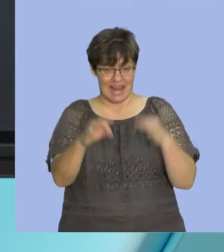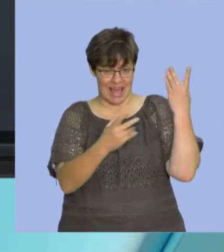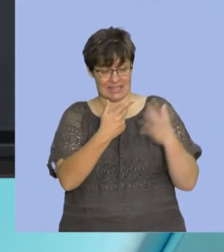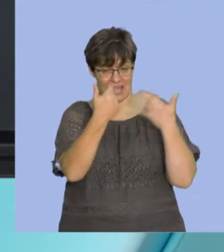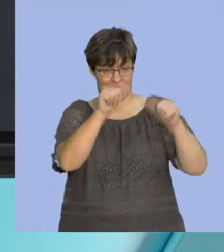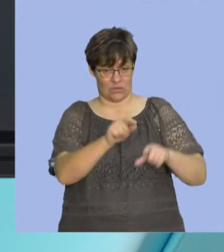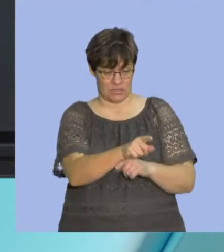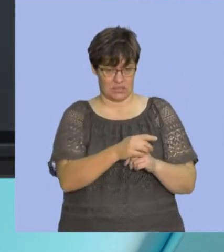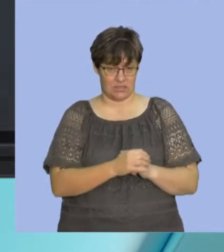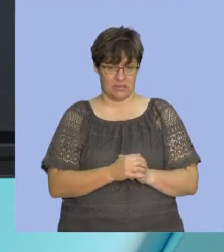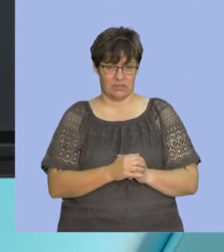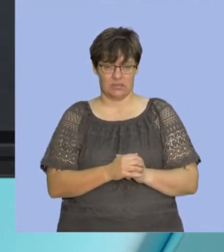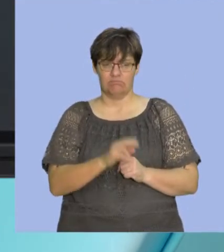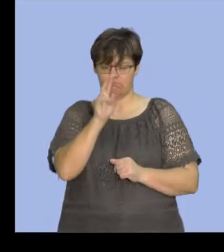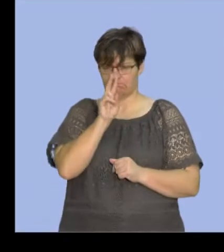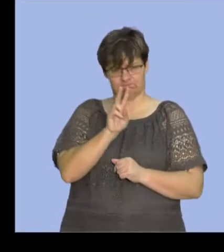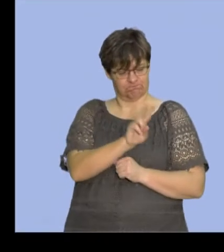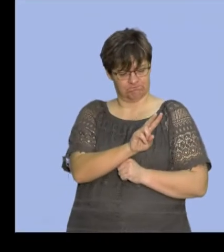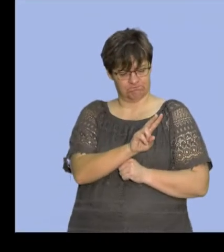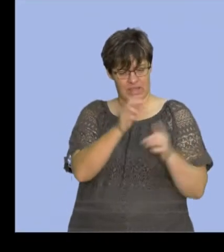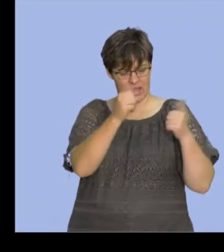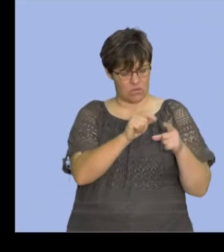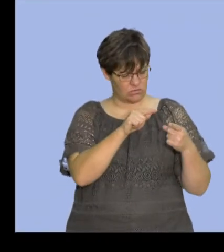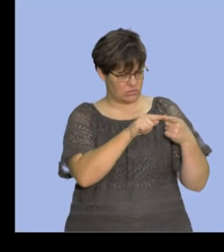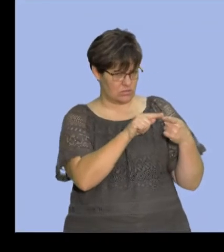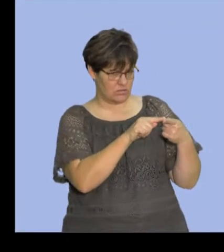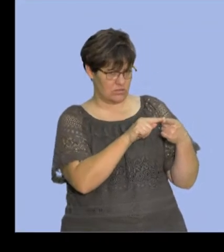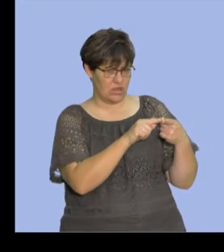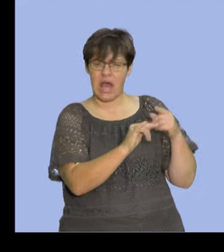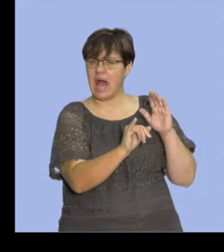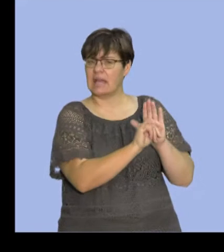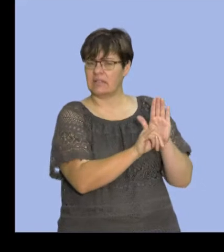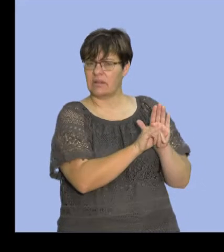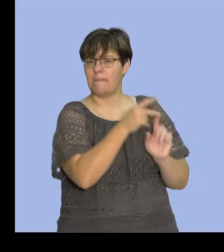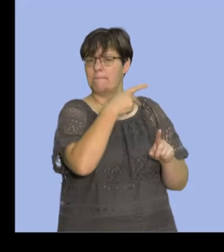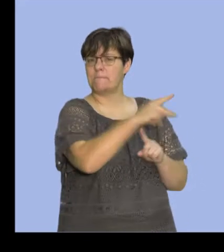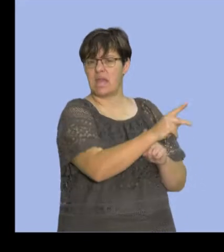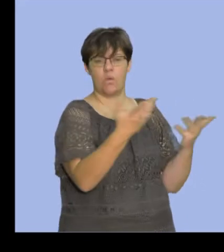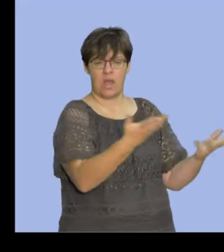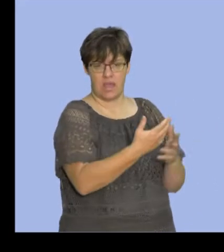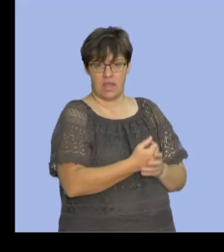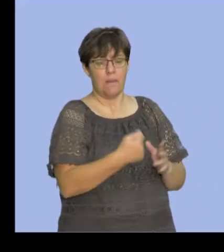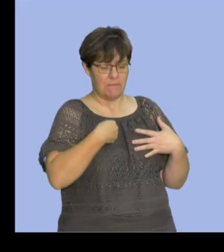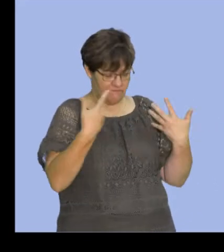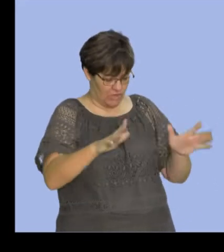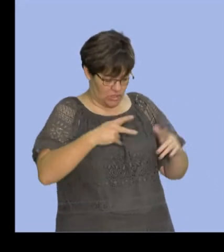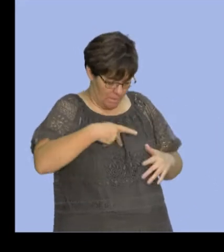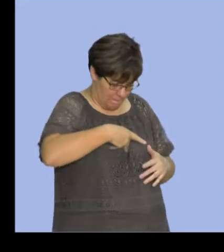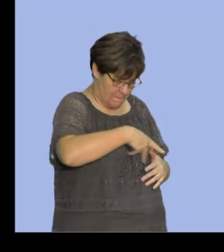account by looking at the account. Firstly, identify the payment. You've made a payment to